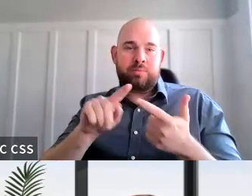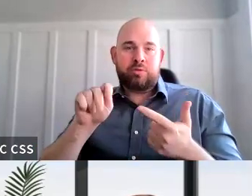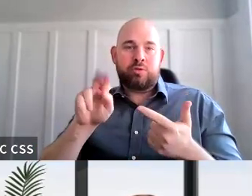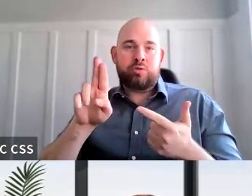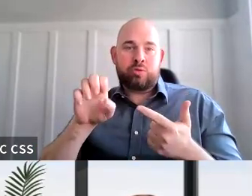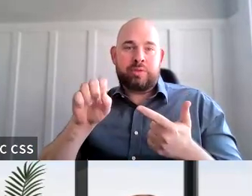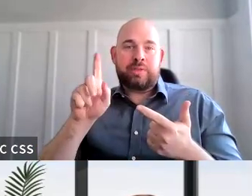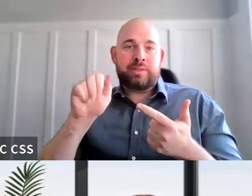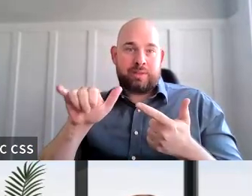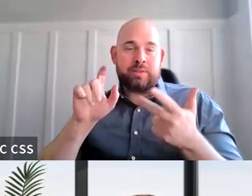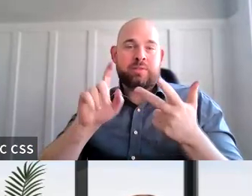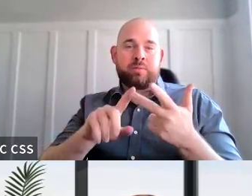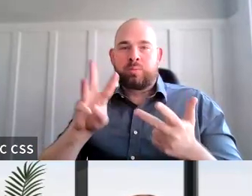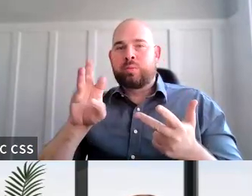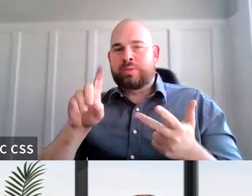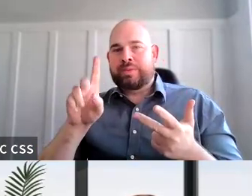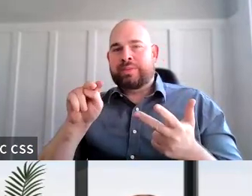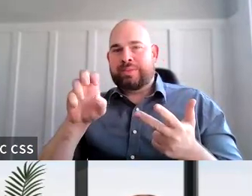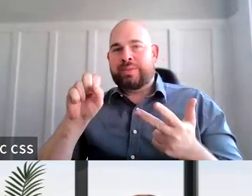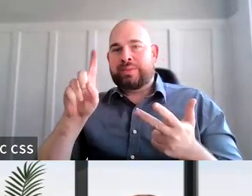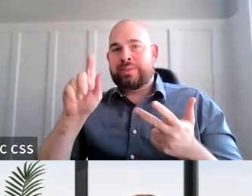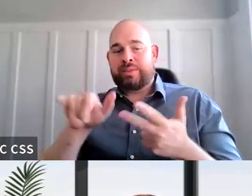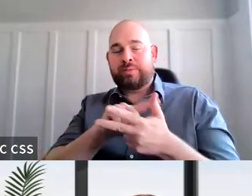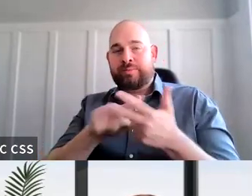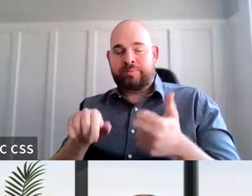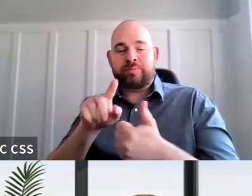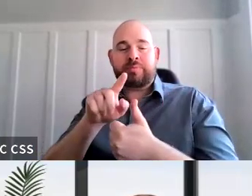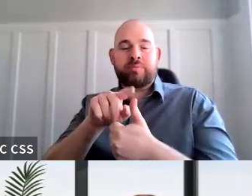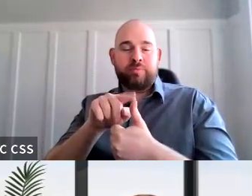Monday, then Tuesday, and Wednesday.